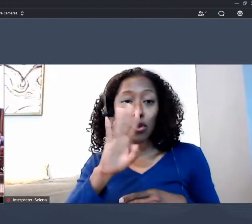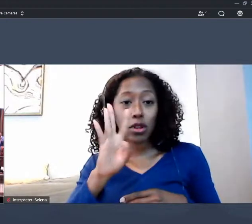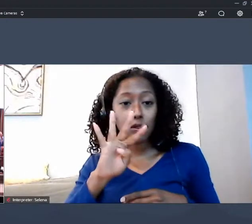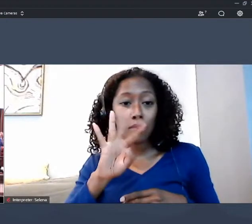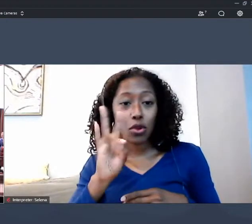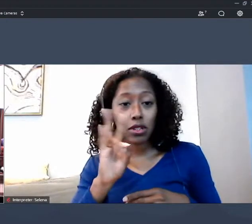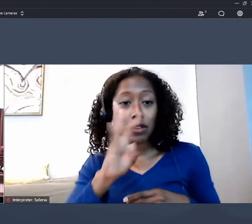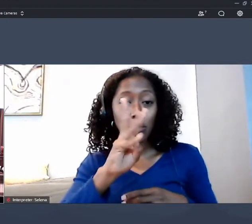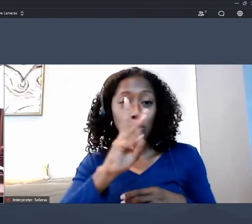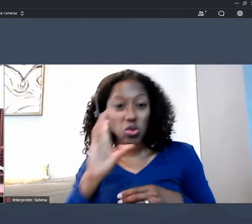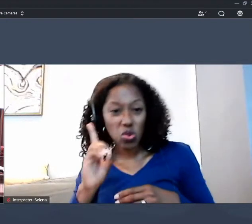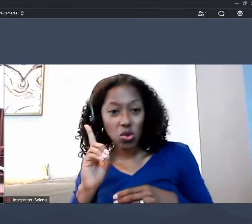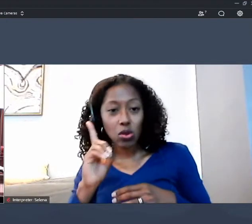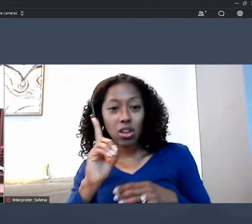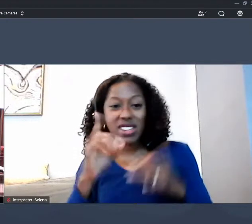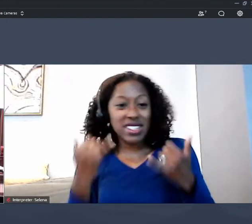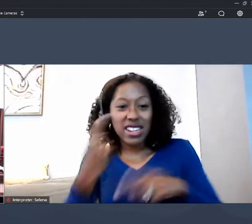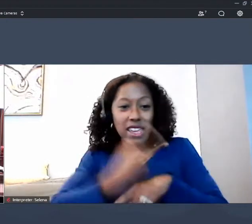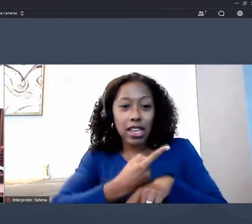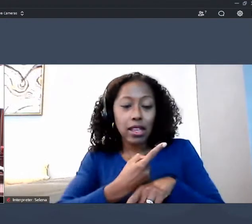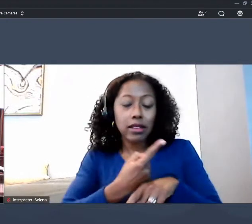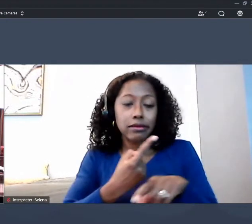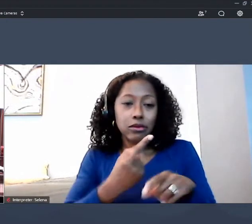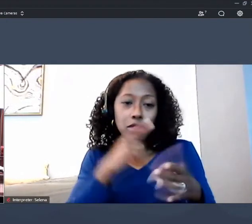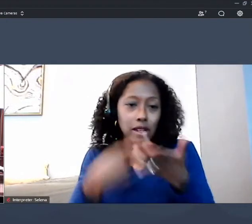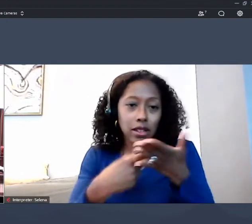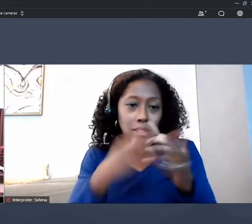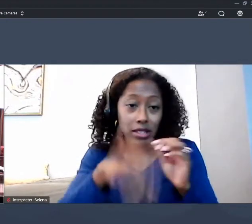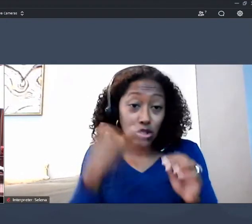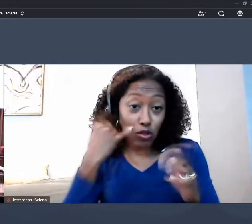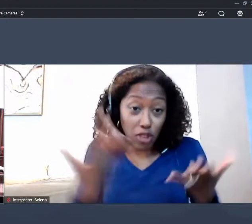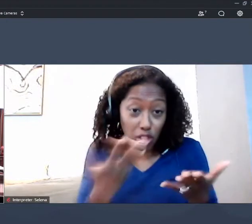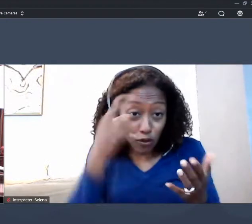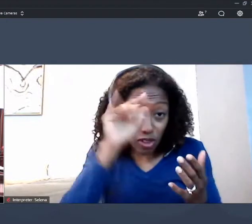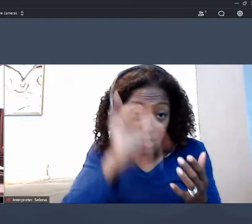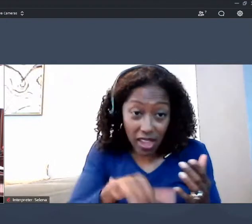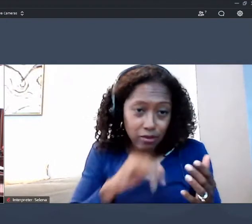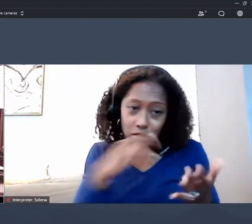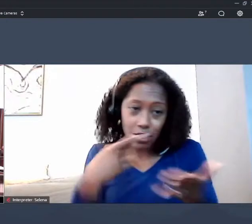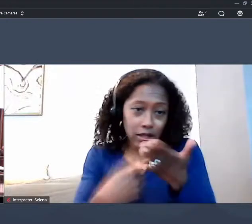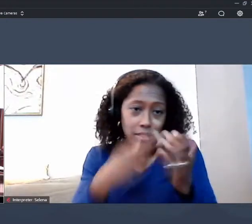you can, of course, stick around, but we're not going to talk about it. Okay? All right, let's roll.